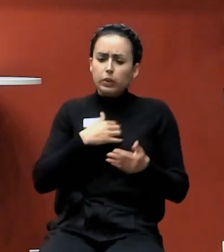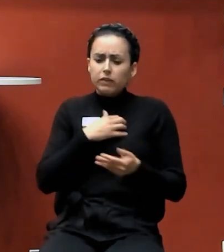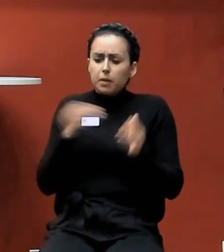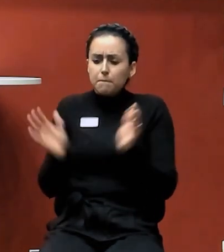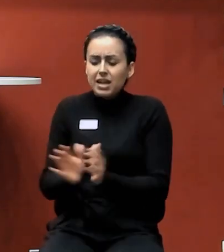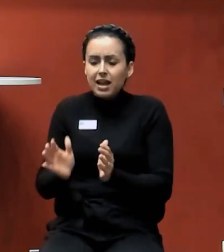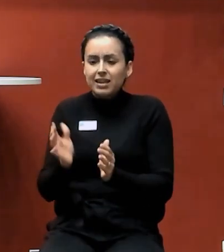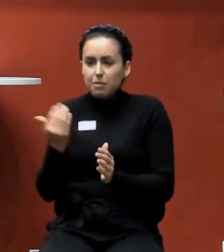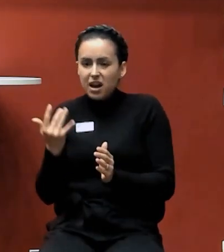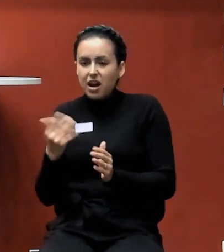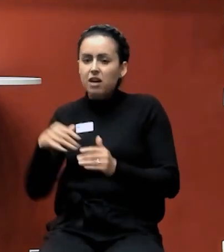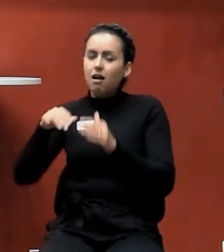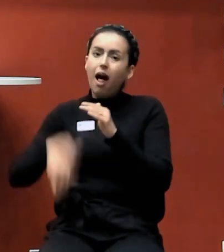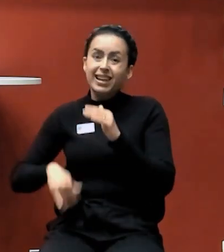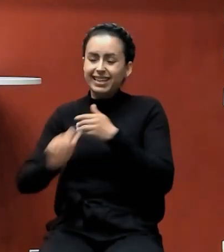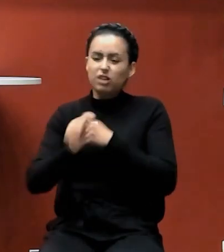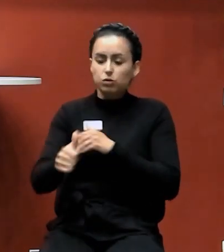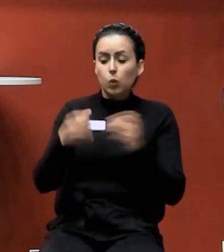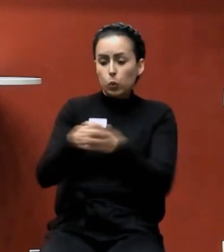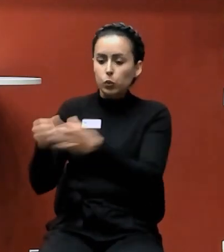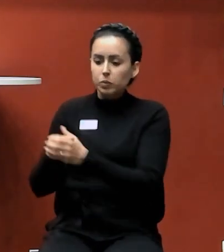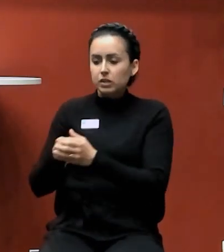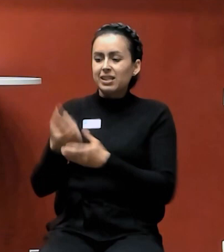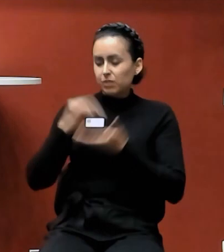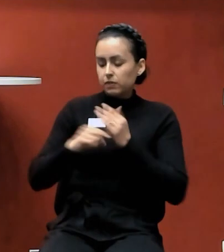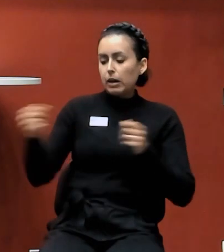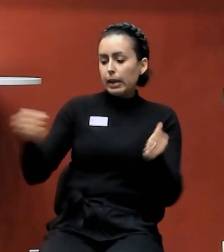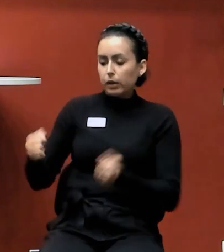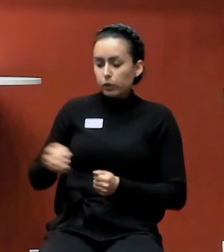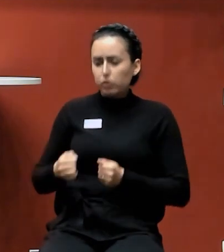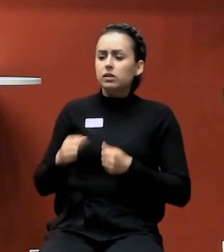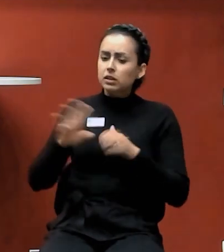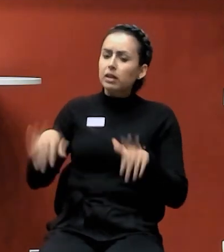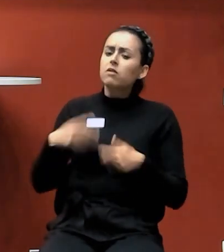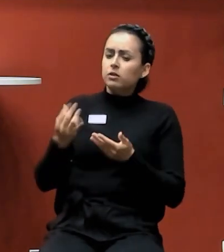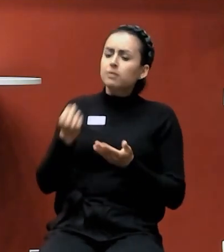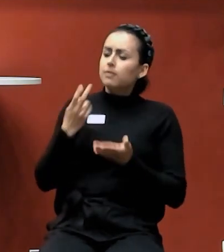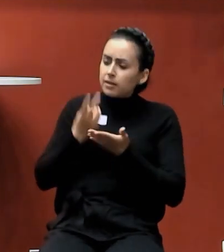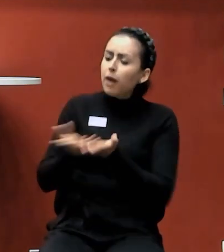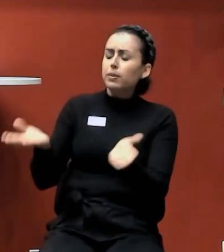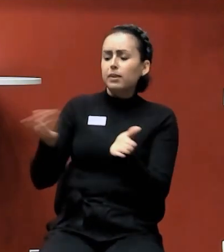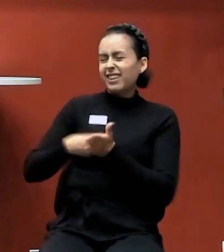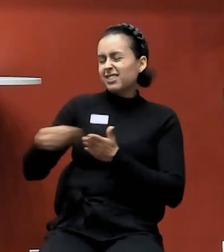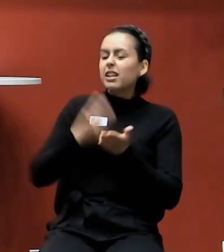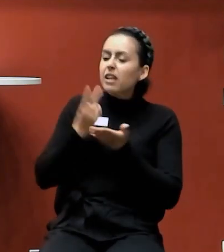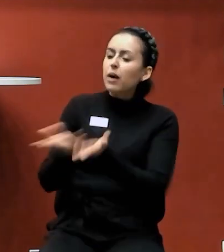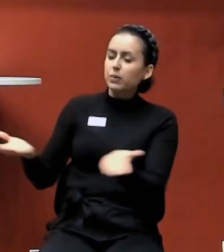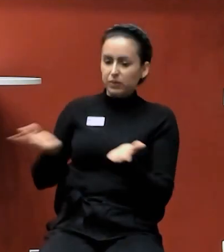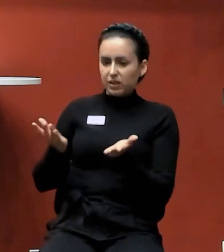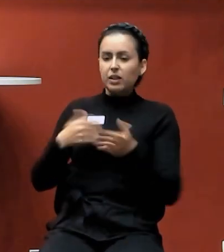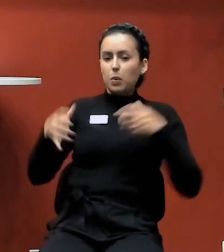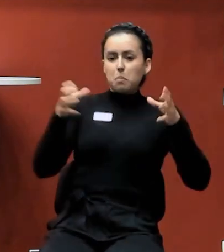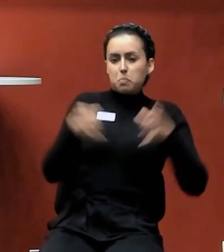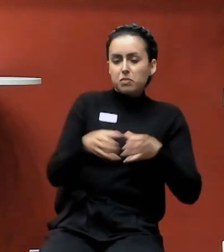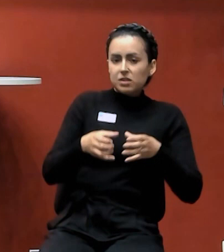number of people from underrepresented groups in order to give the appearance of sexual or racial equality within a